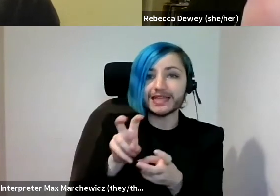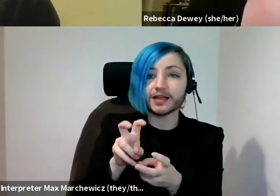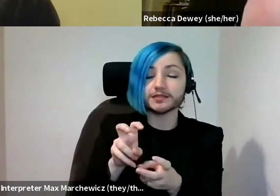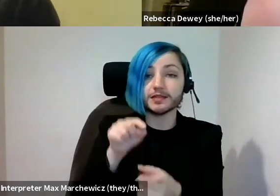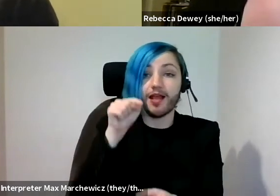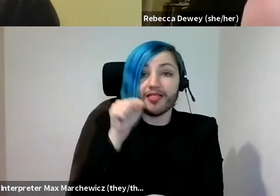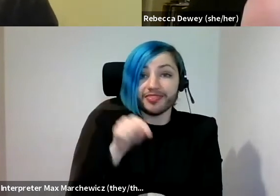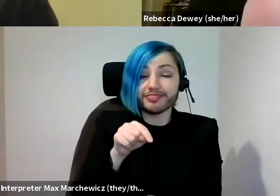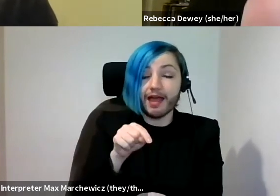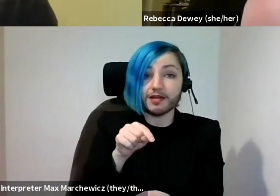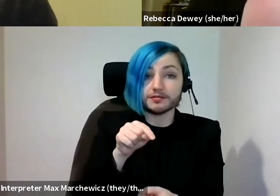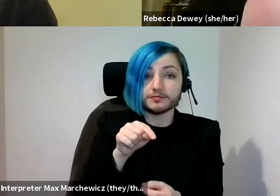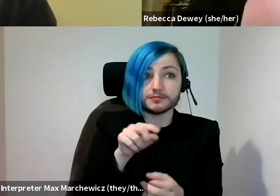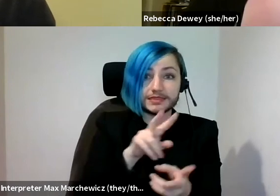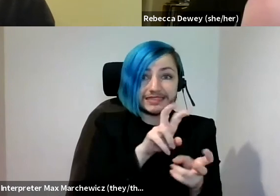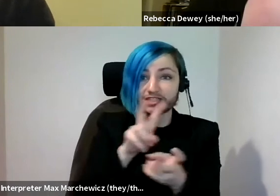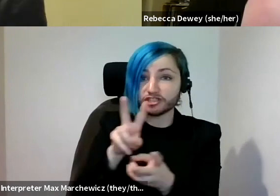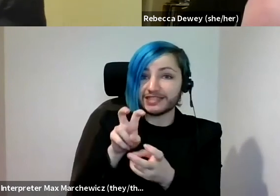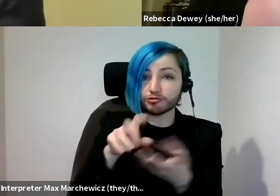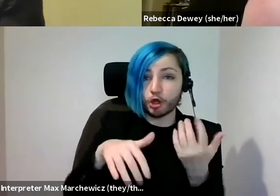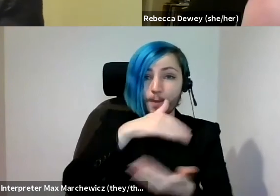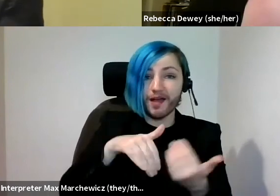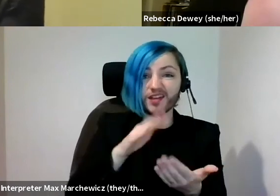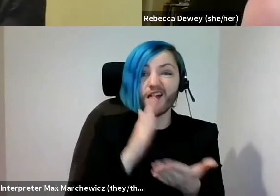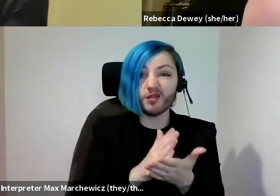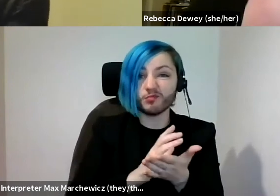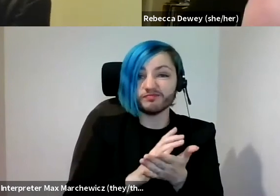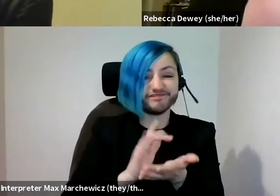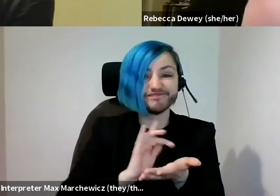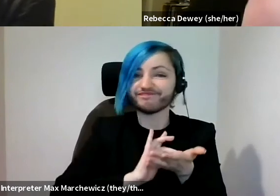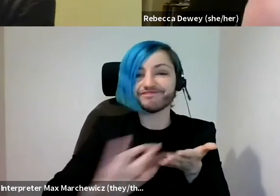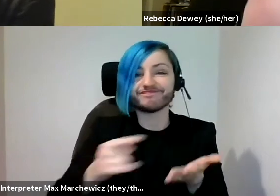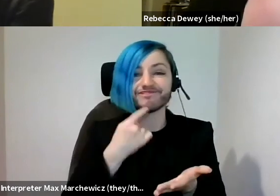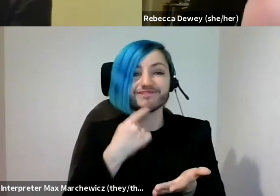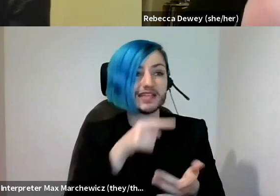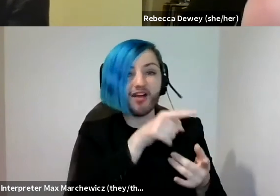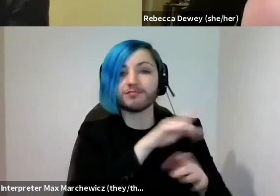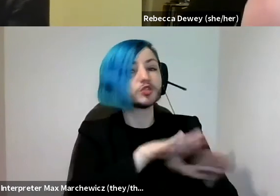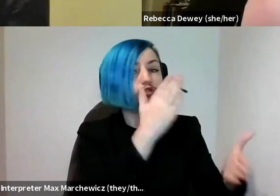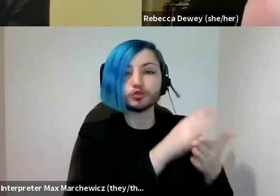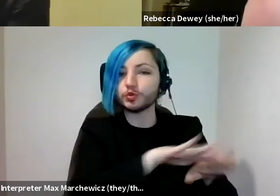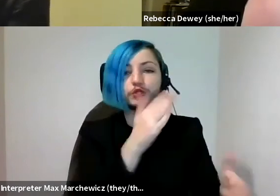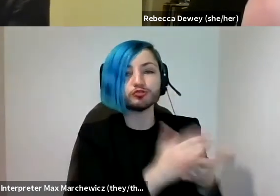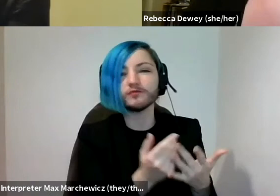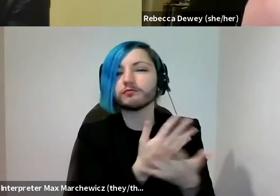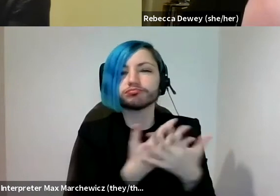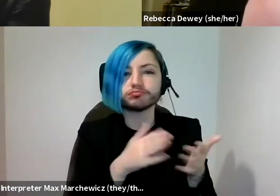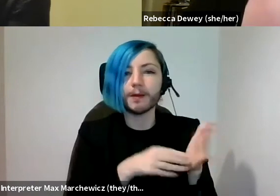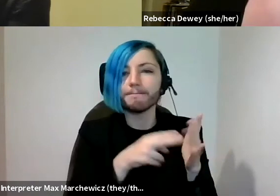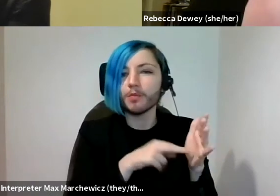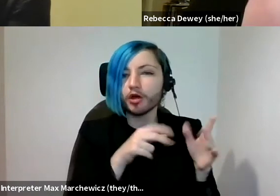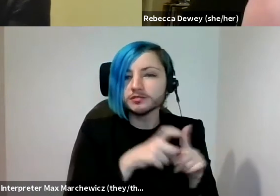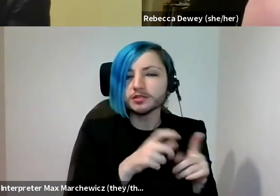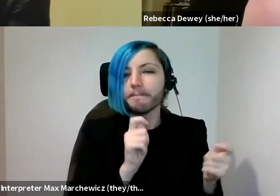those combined detections actually ruled out a whole class of MOND theories of modified Newtonian